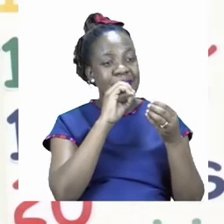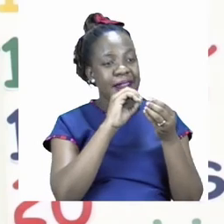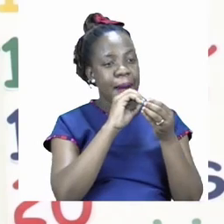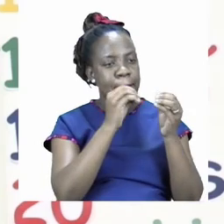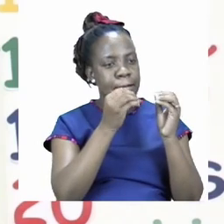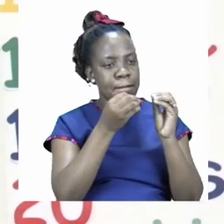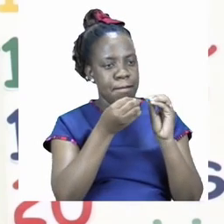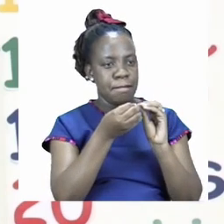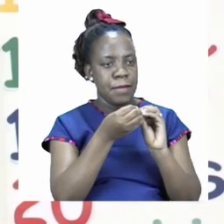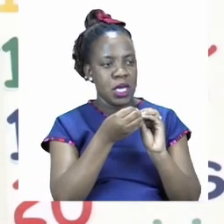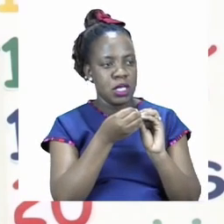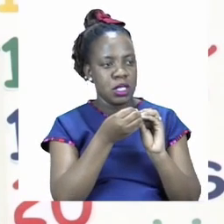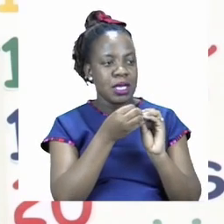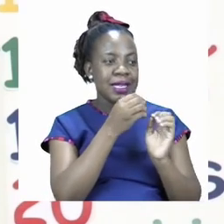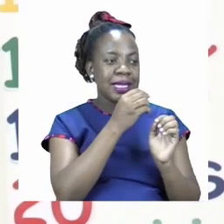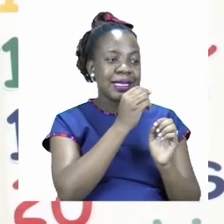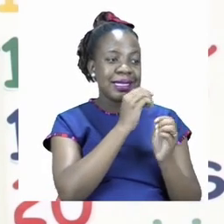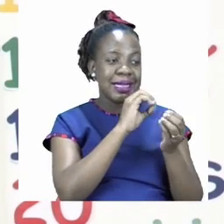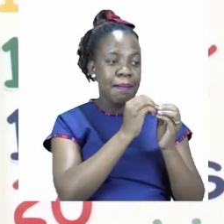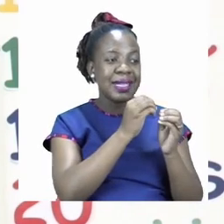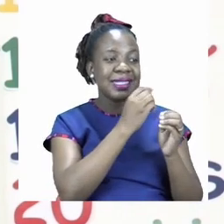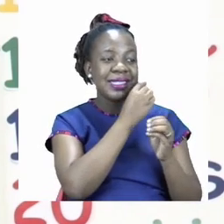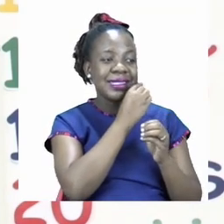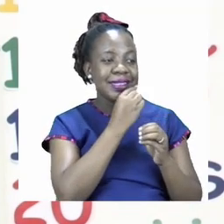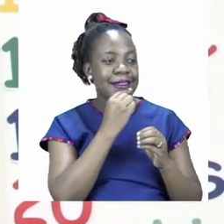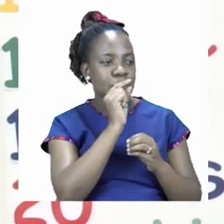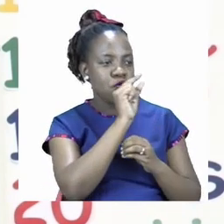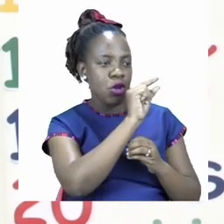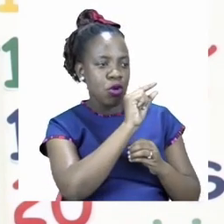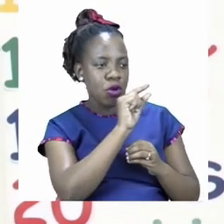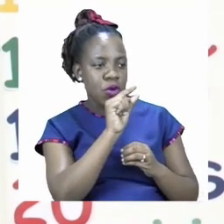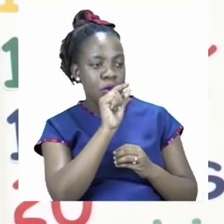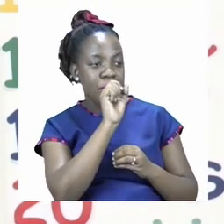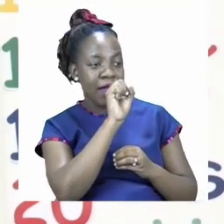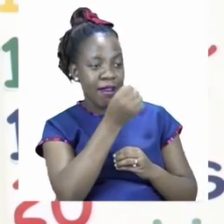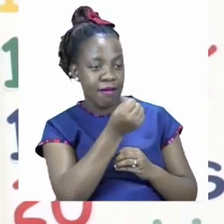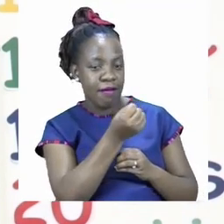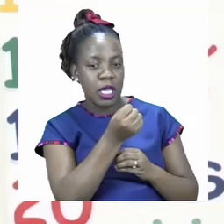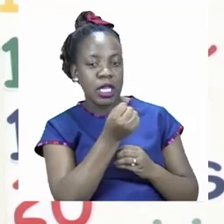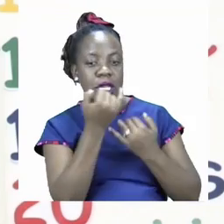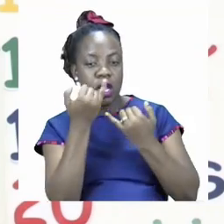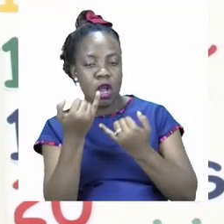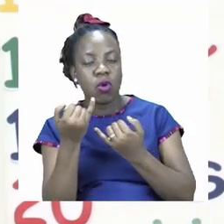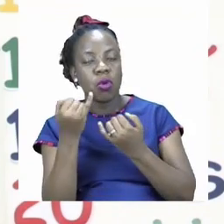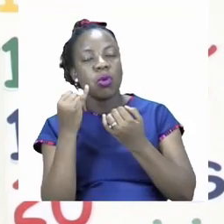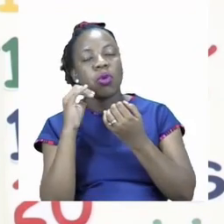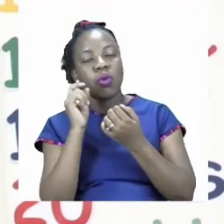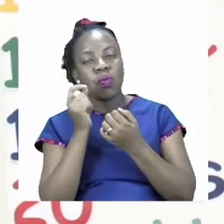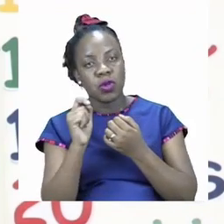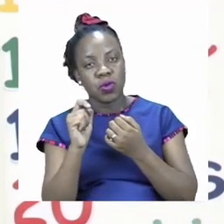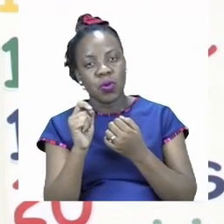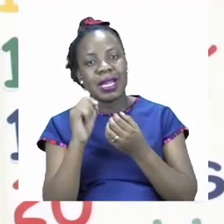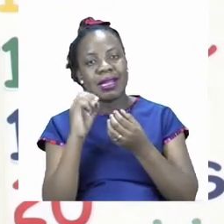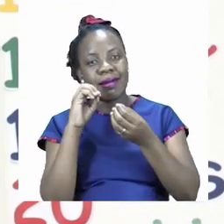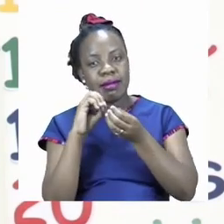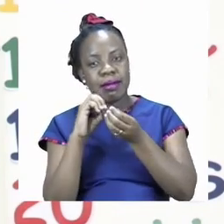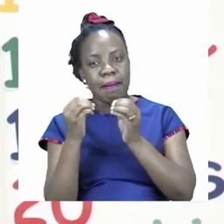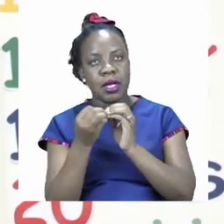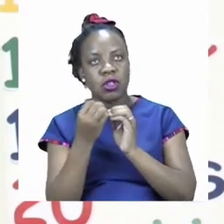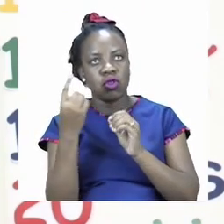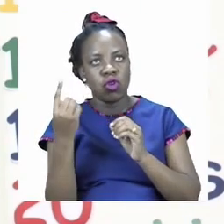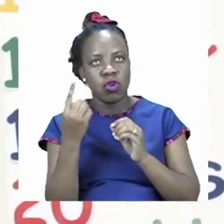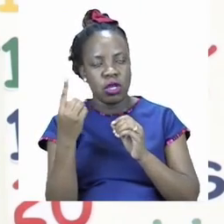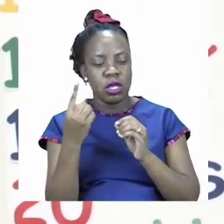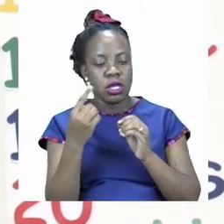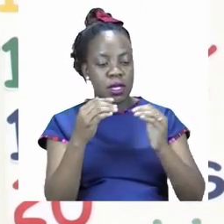numbers equally. Make sure that when you're writing them in words, it's the same as well. Leave proper spacing and your letters must